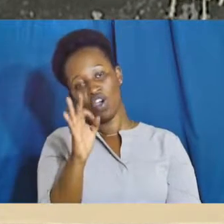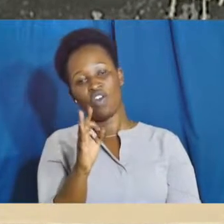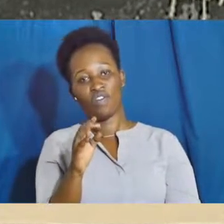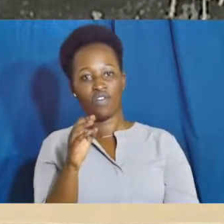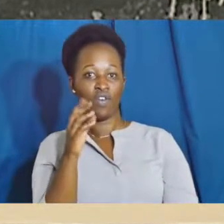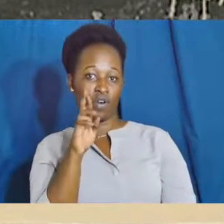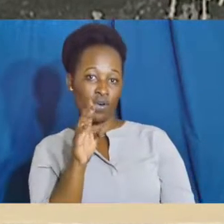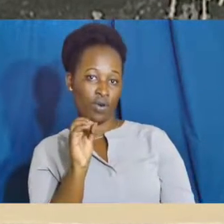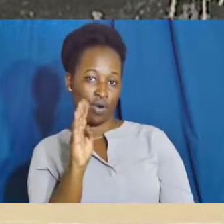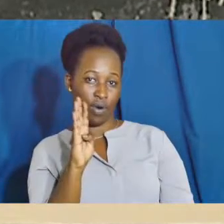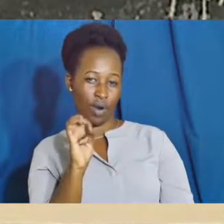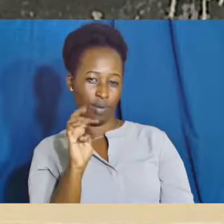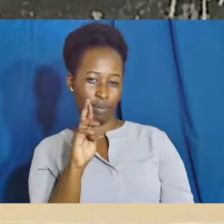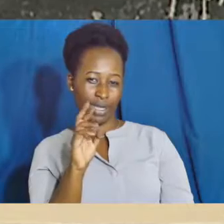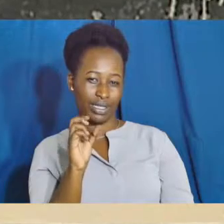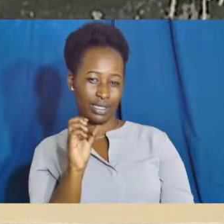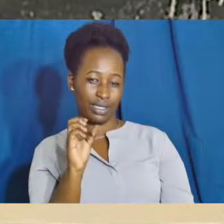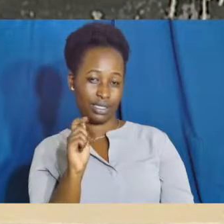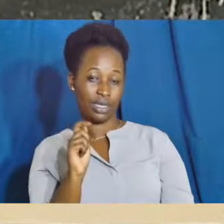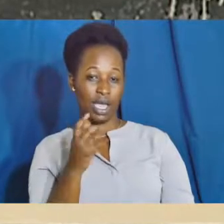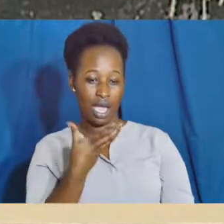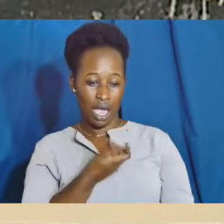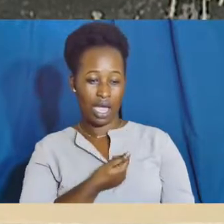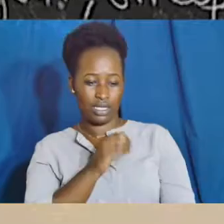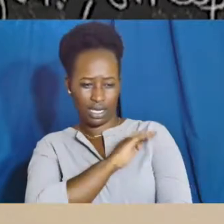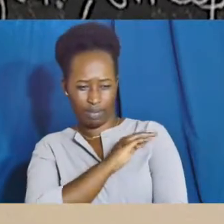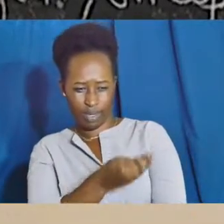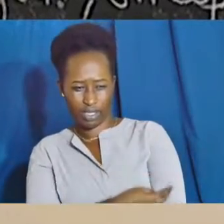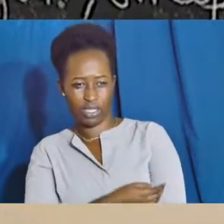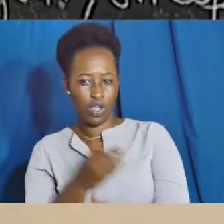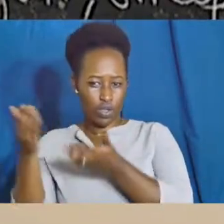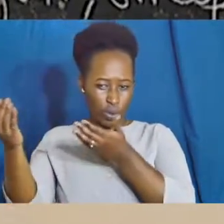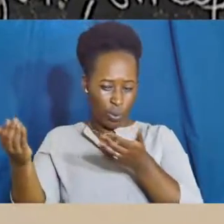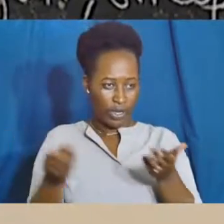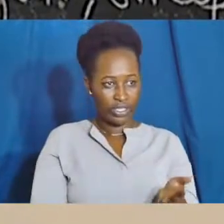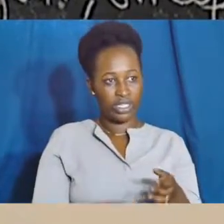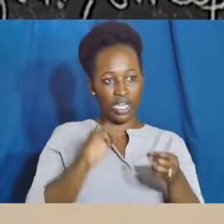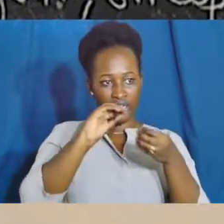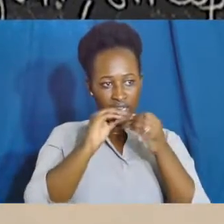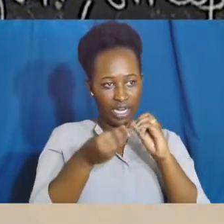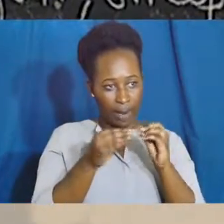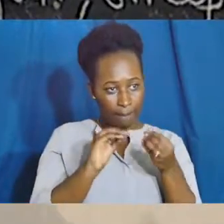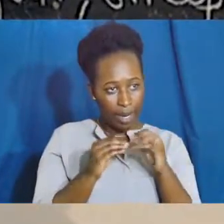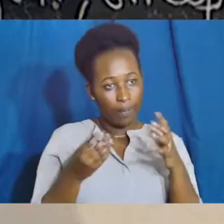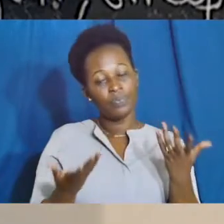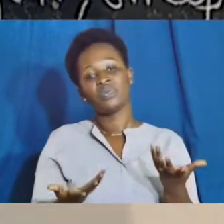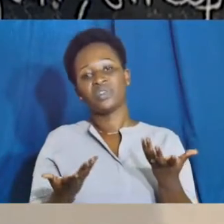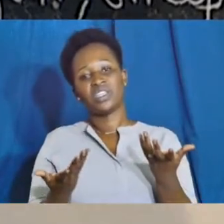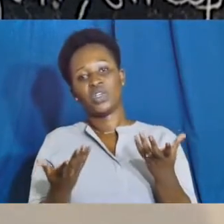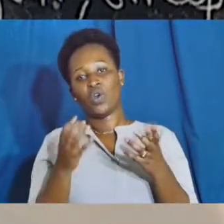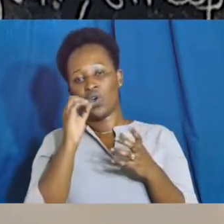the capacity to accommodate a number of these animals and plants without any